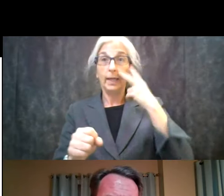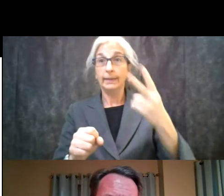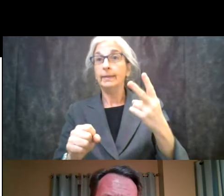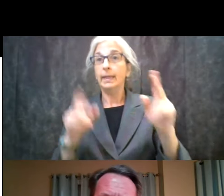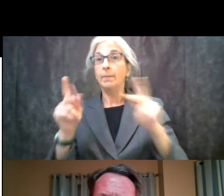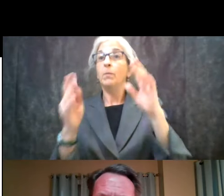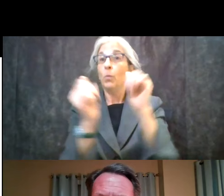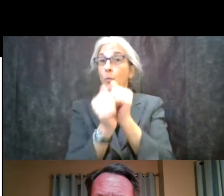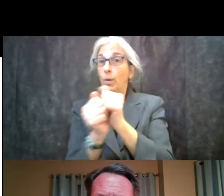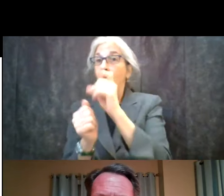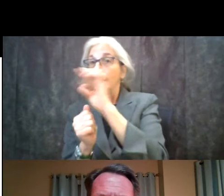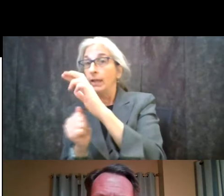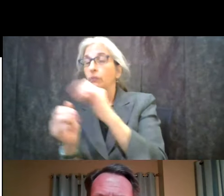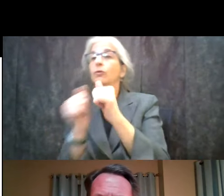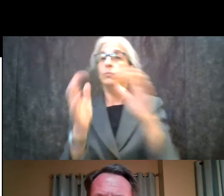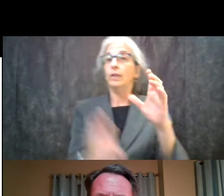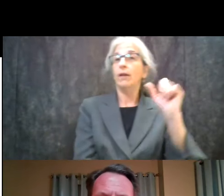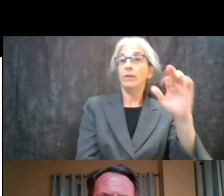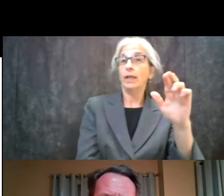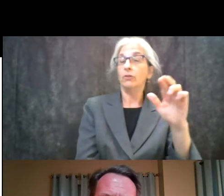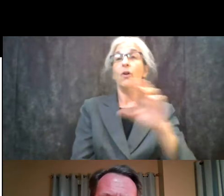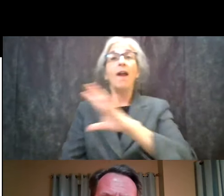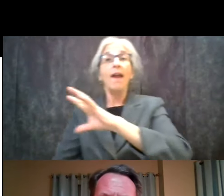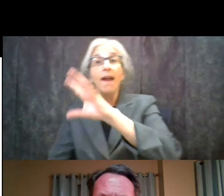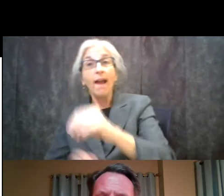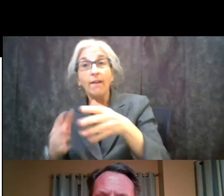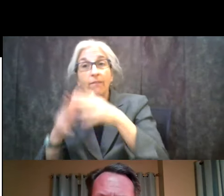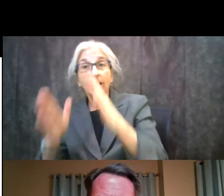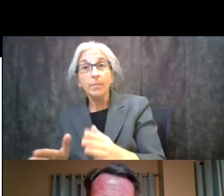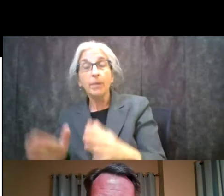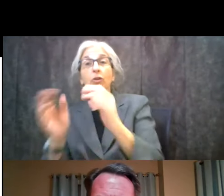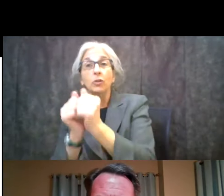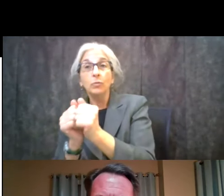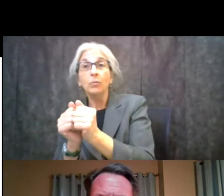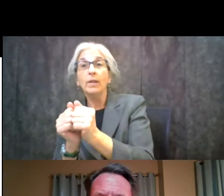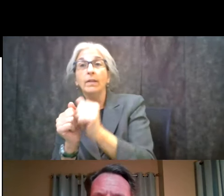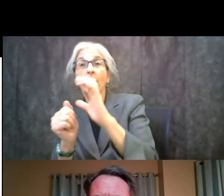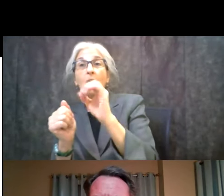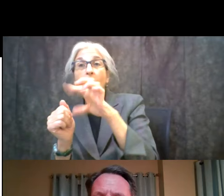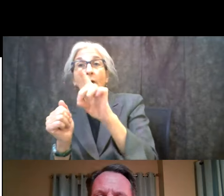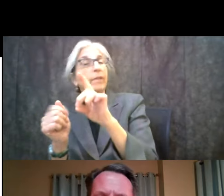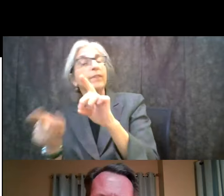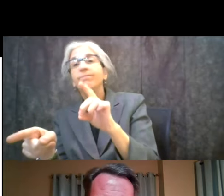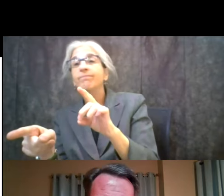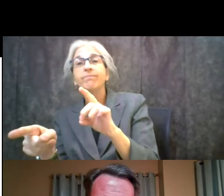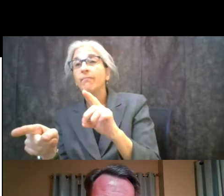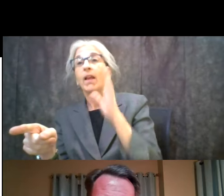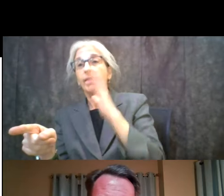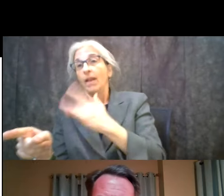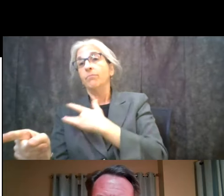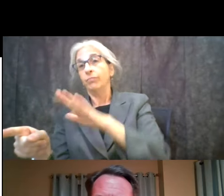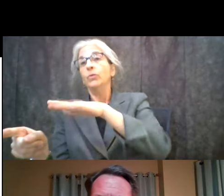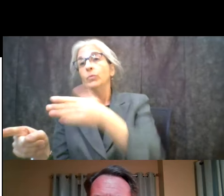African-American patients who develop COVID do less well. They're more likely to be hospitalized and they're more likely to die of